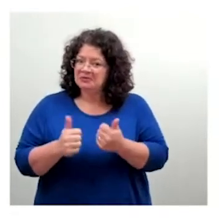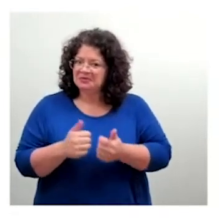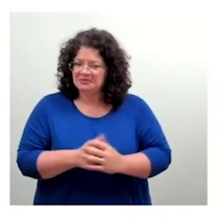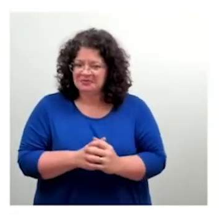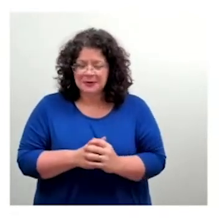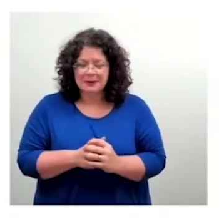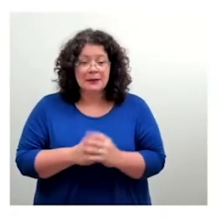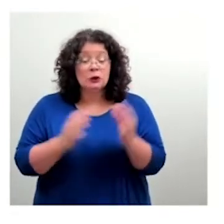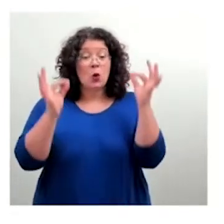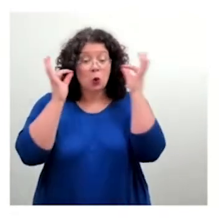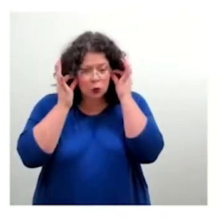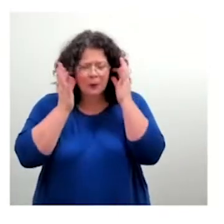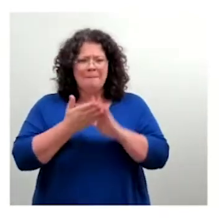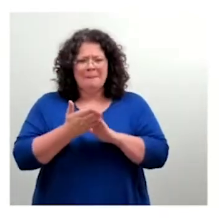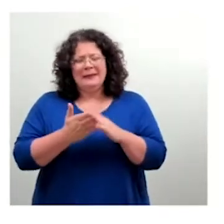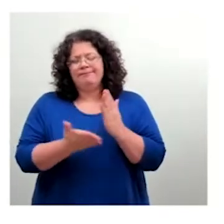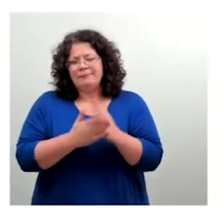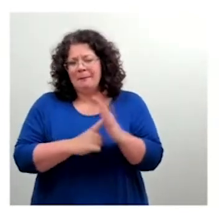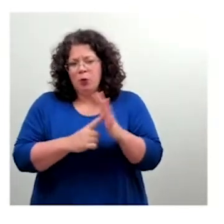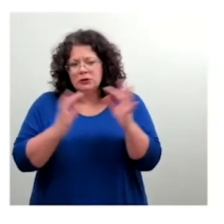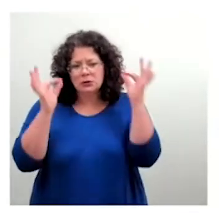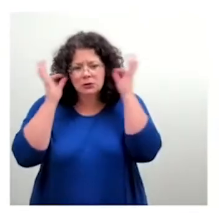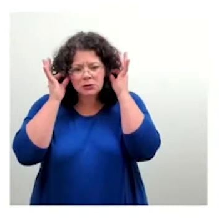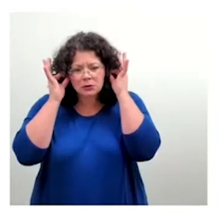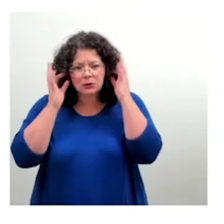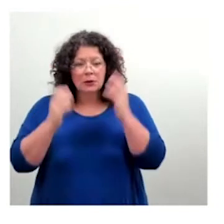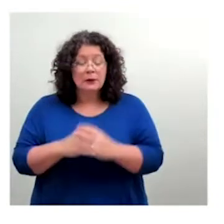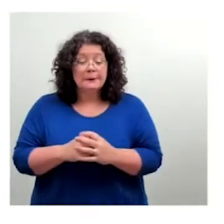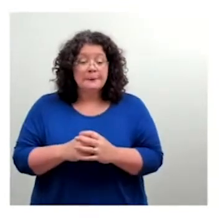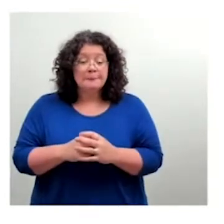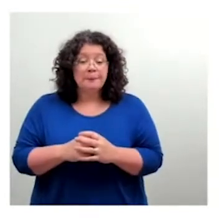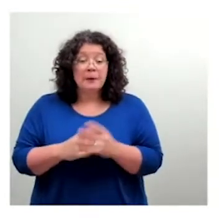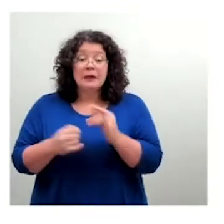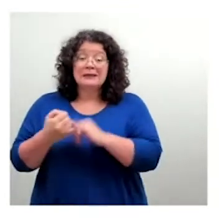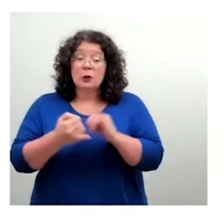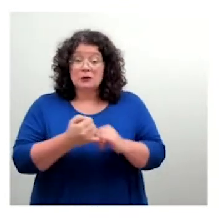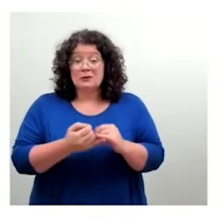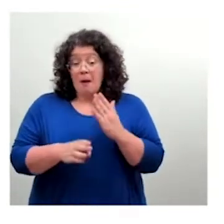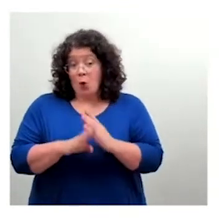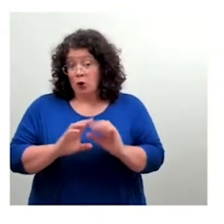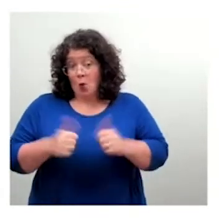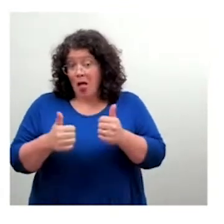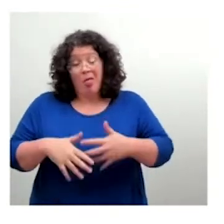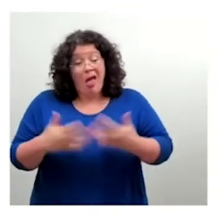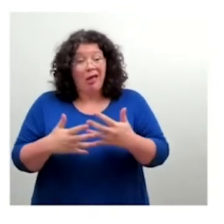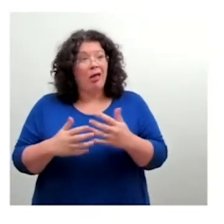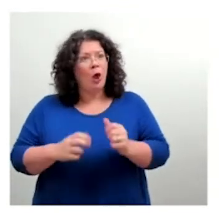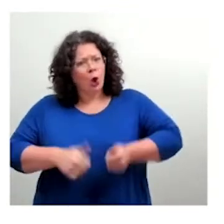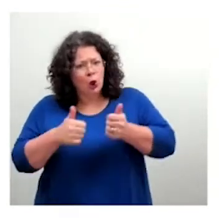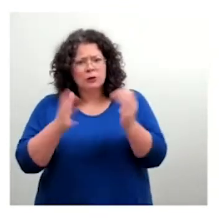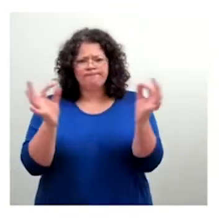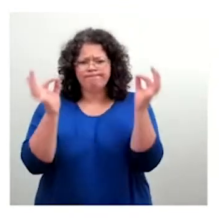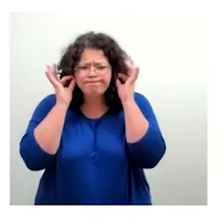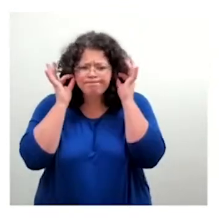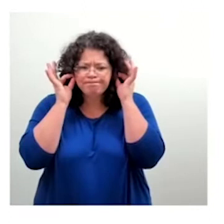the blind and low vision community in particular, I think headsets that are non-including, that don't cover your ears and block the ambient environmental sound,